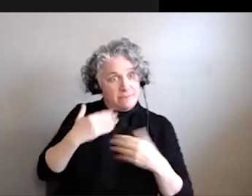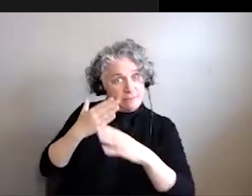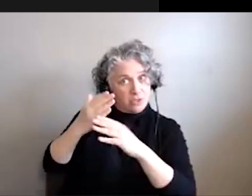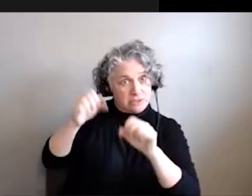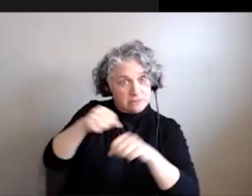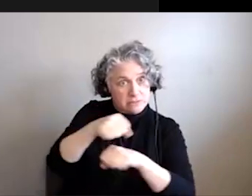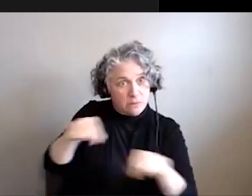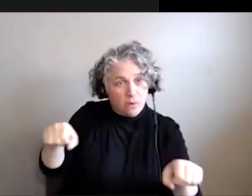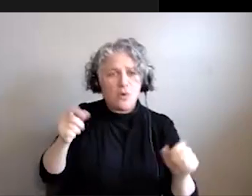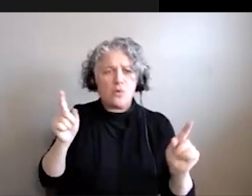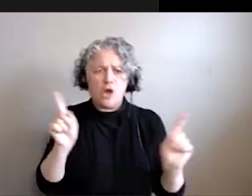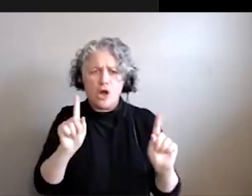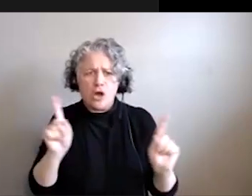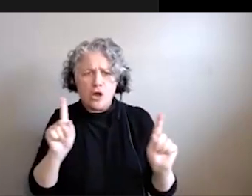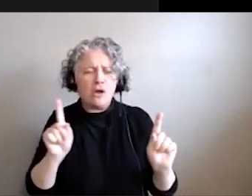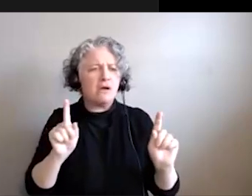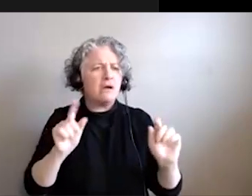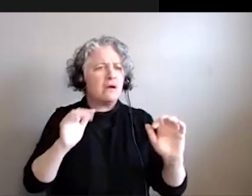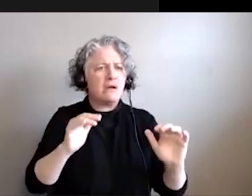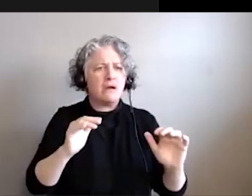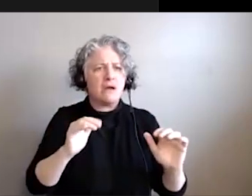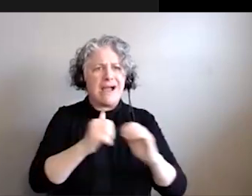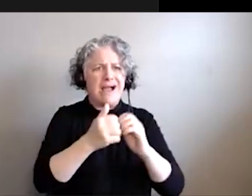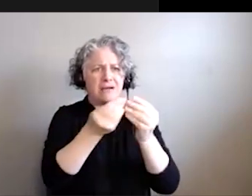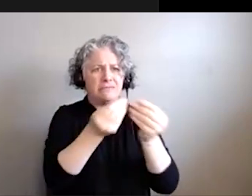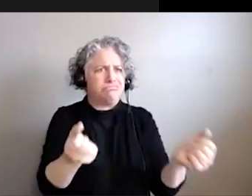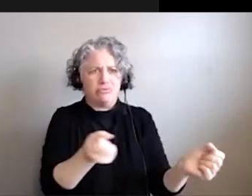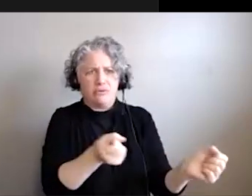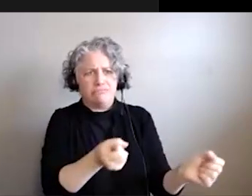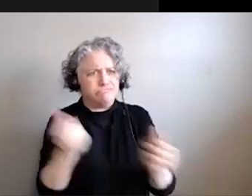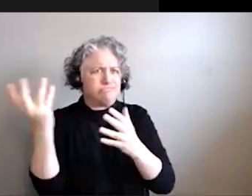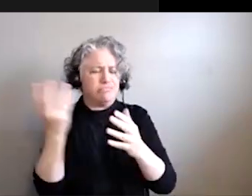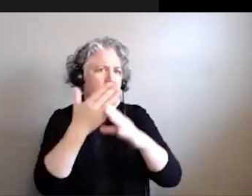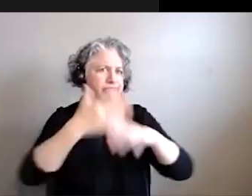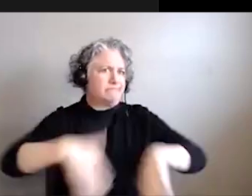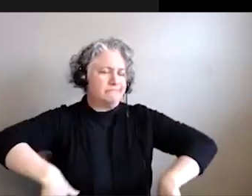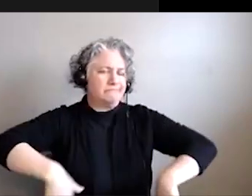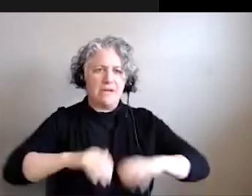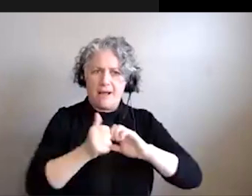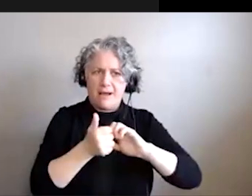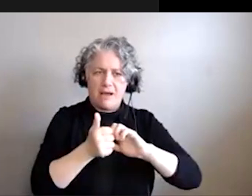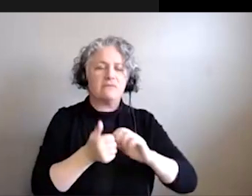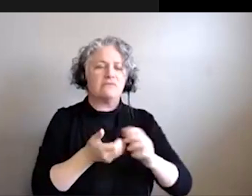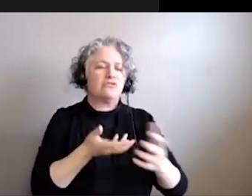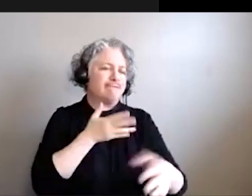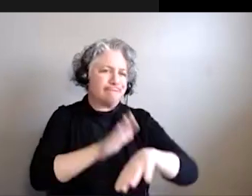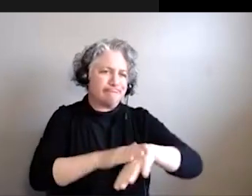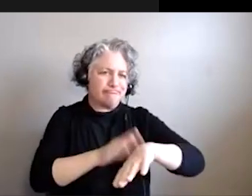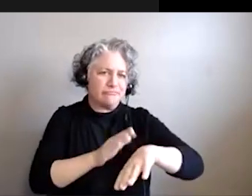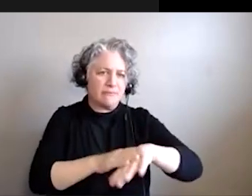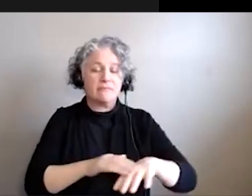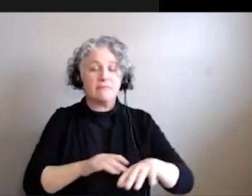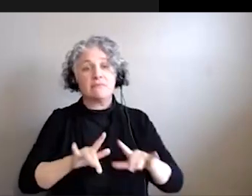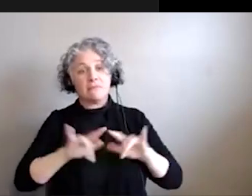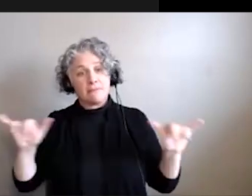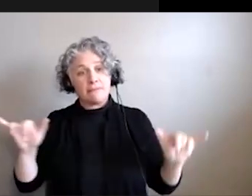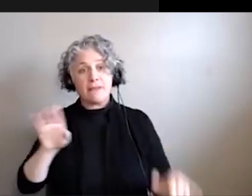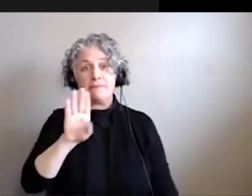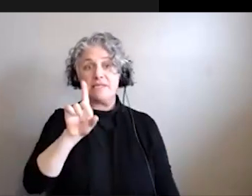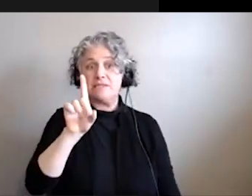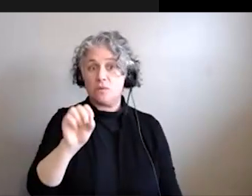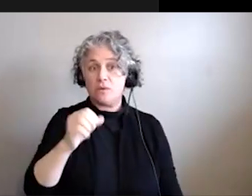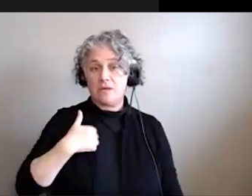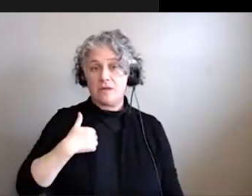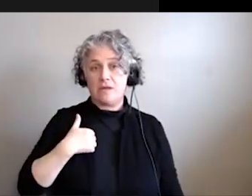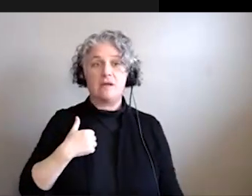and then what should they do to begin removing those barriers. At the same time, at BDO Canada, we are also on our